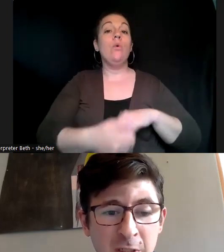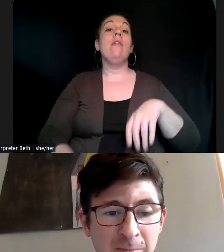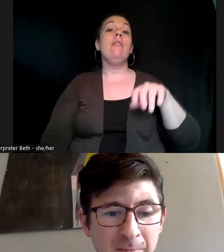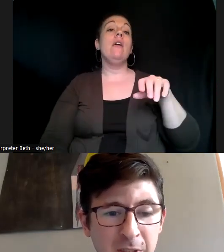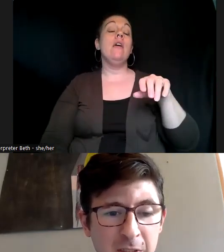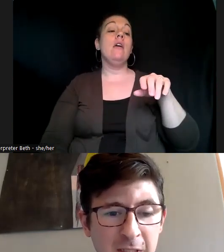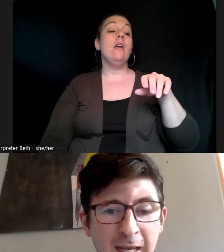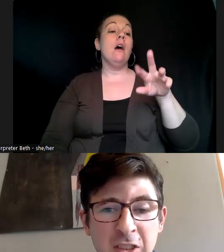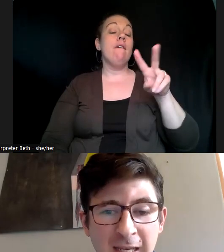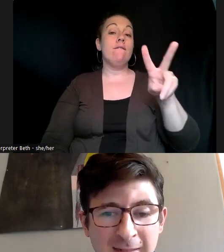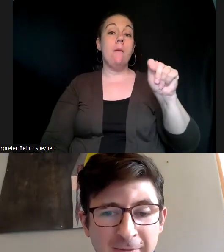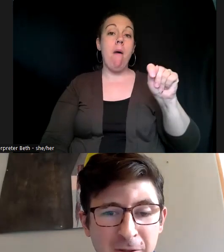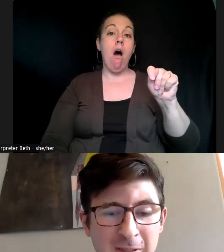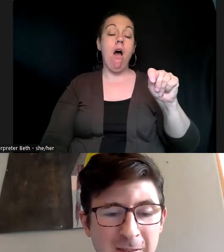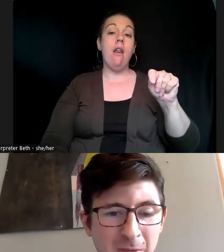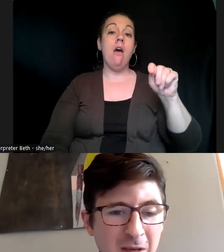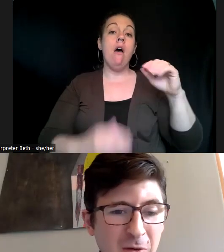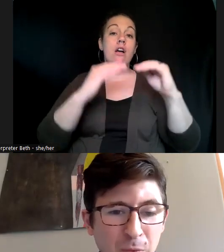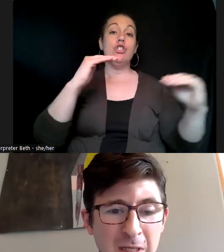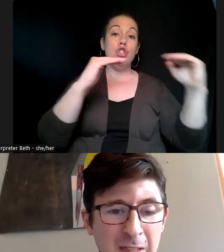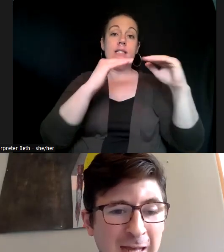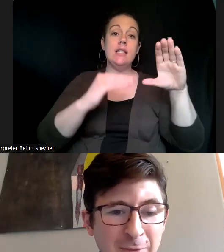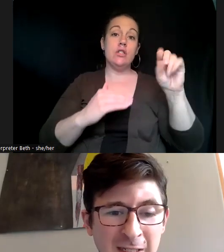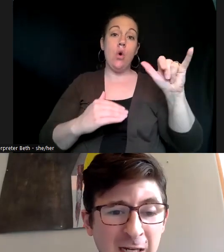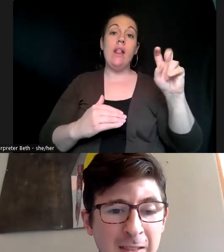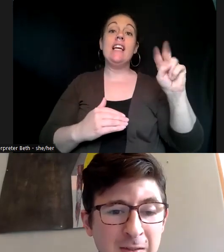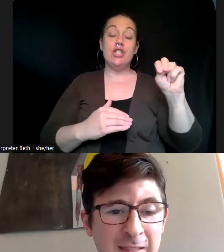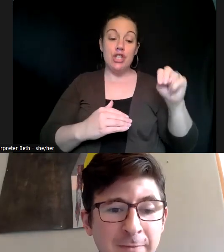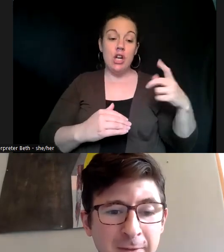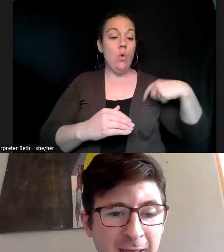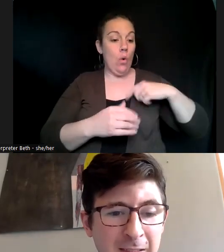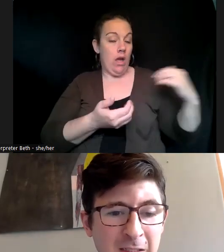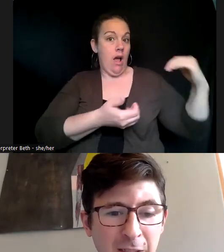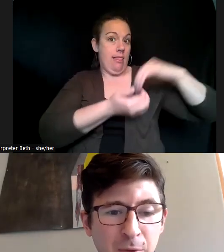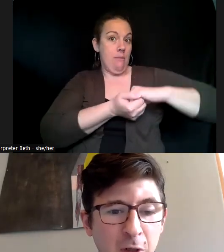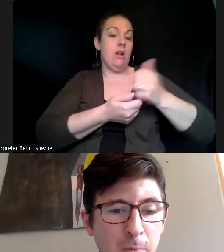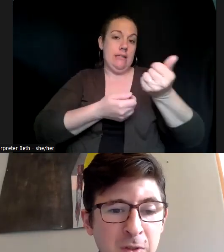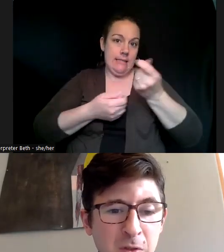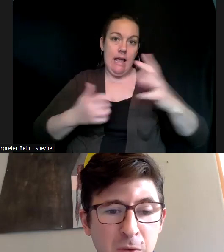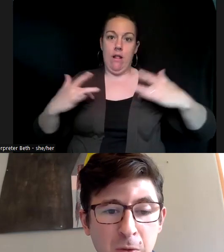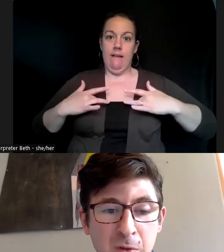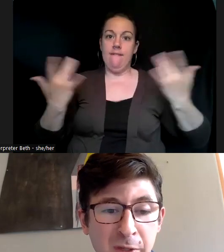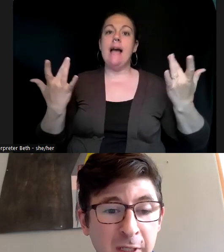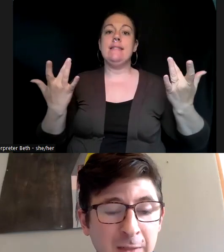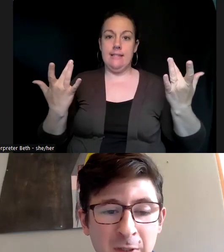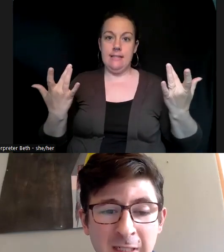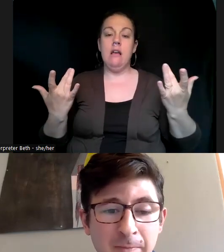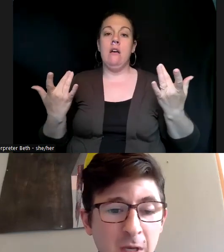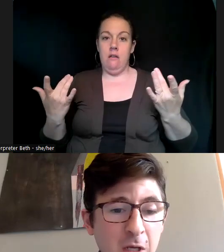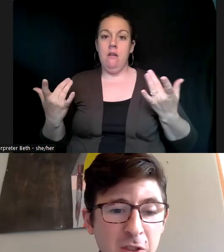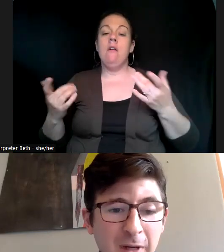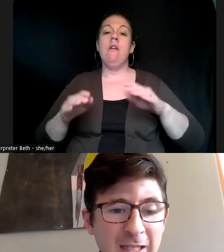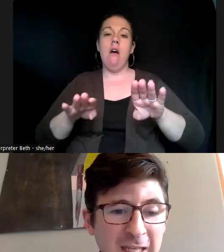with community members and educating folks. We collaborated on several events that were open to the